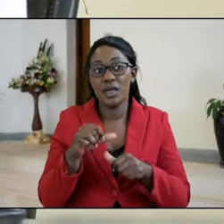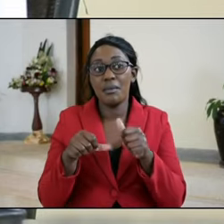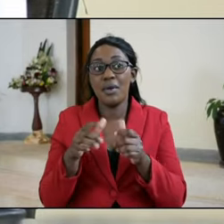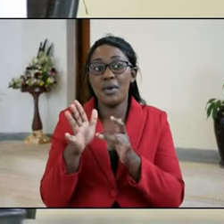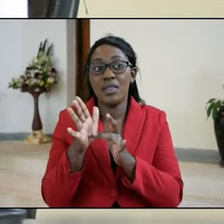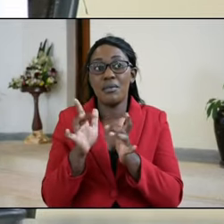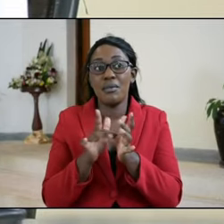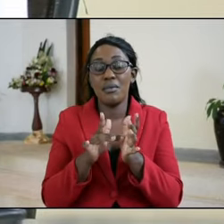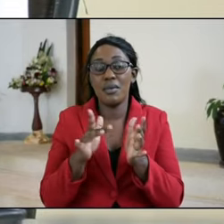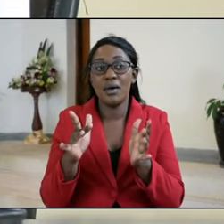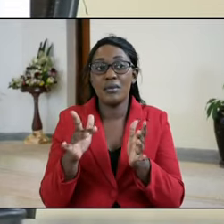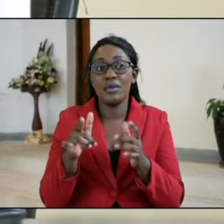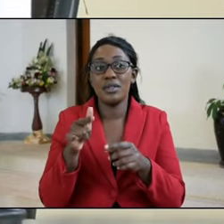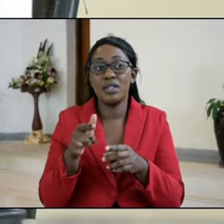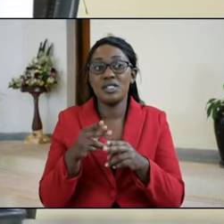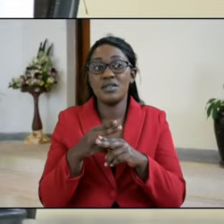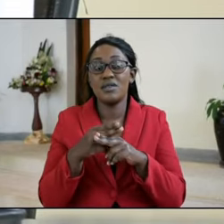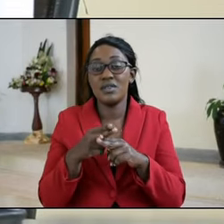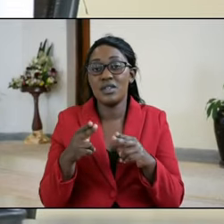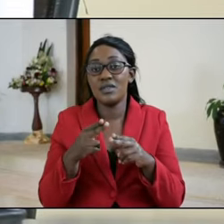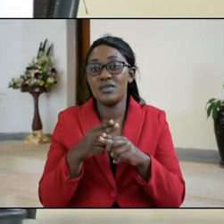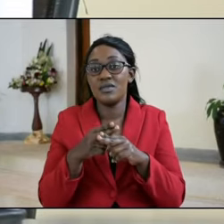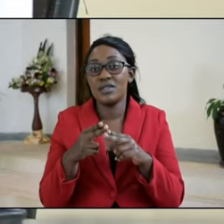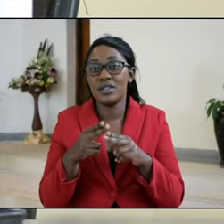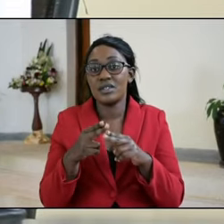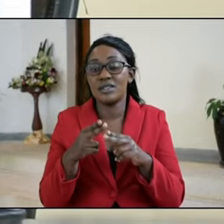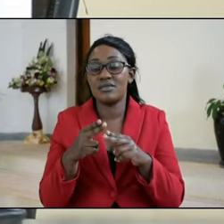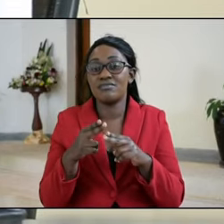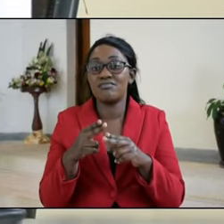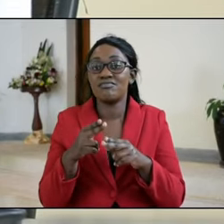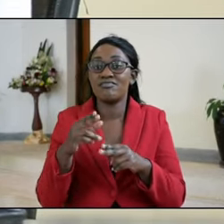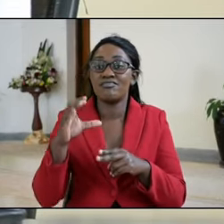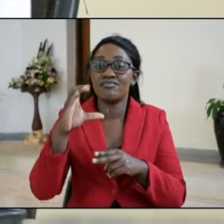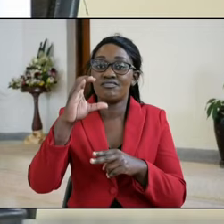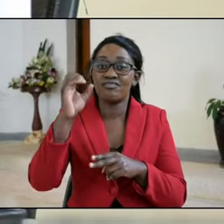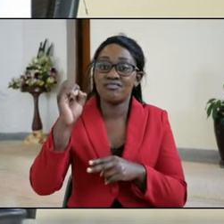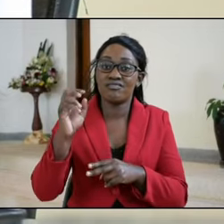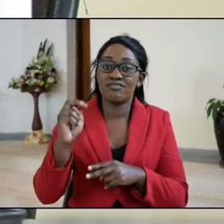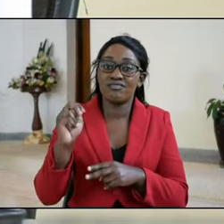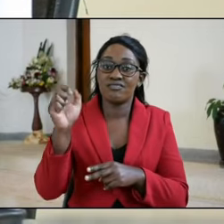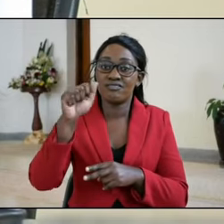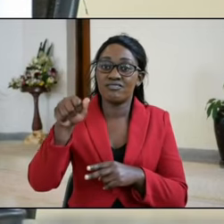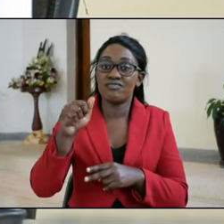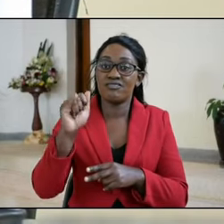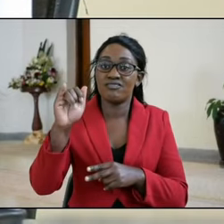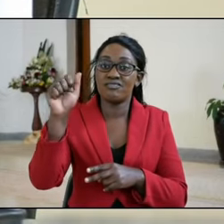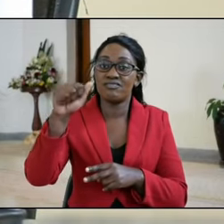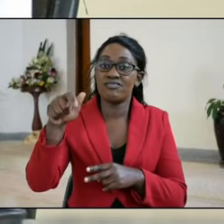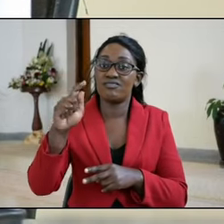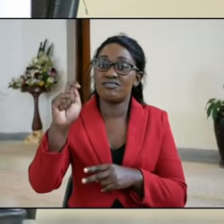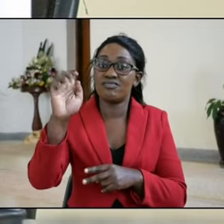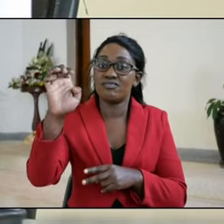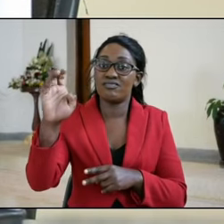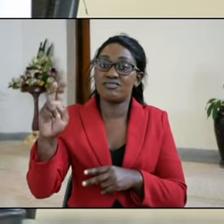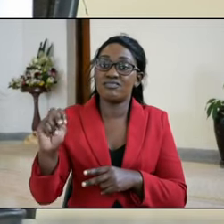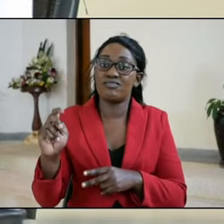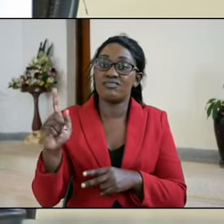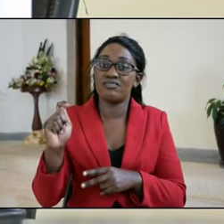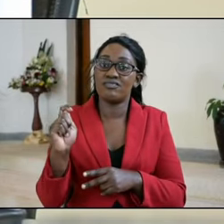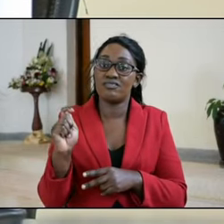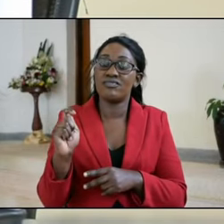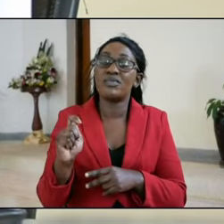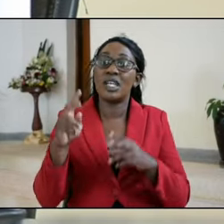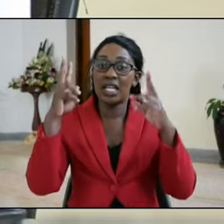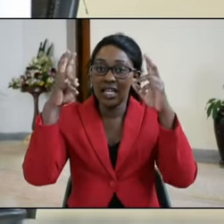is very, very consistent. Now, when we are looking at where we are today, you see, the devil takes